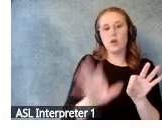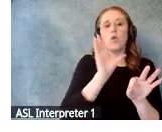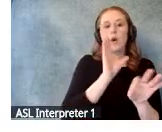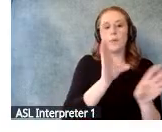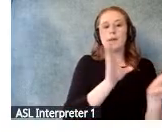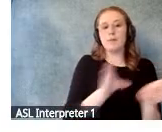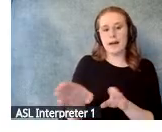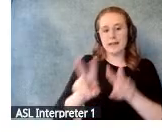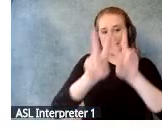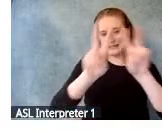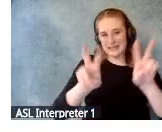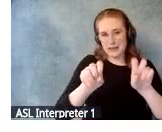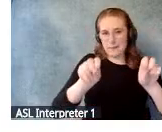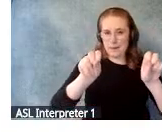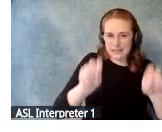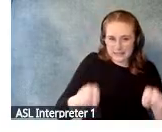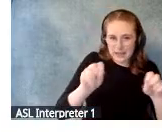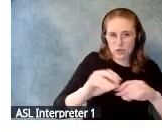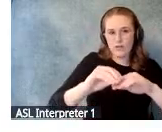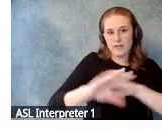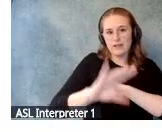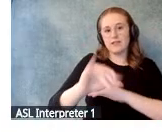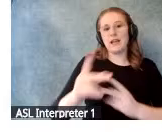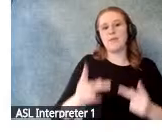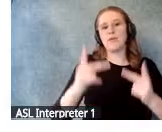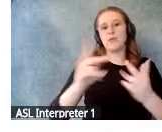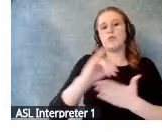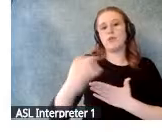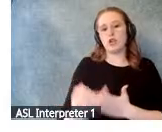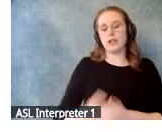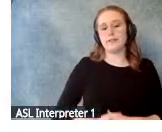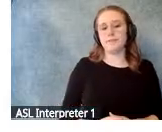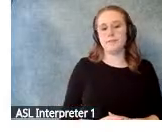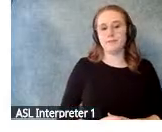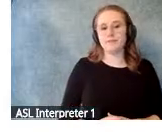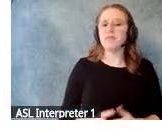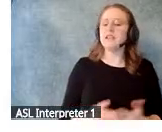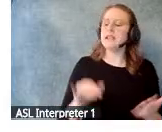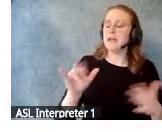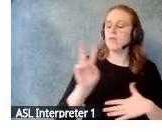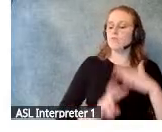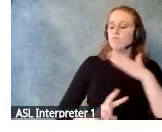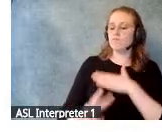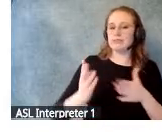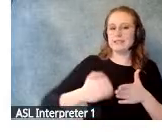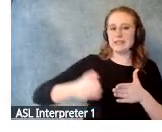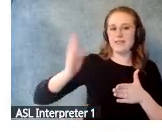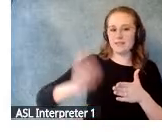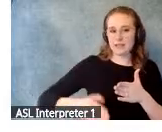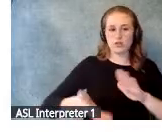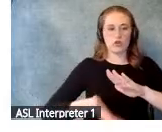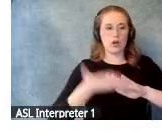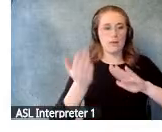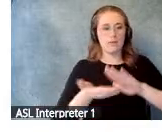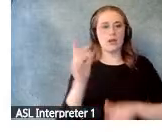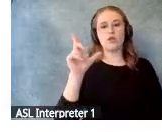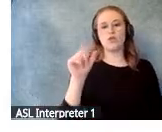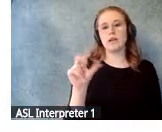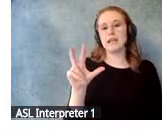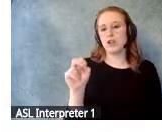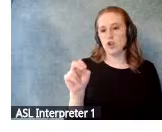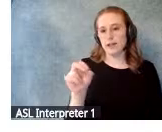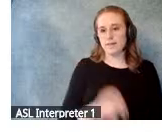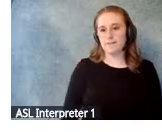prepared to assess the potential effects of the proposed project, which is anticipated to be completed and operational in